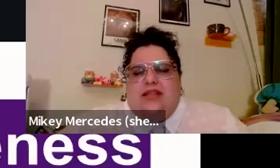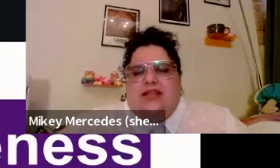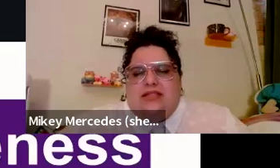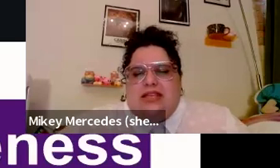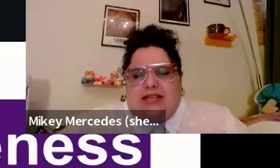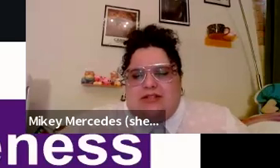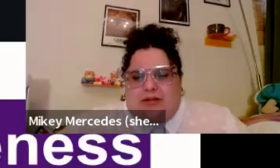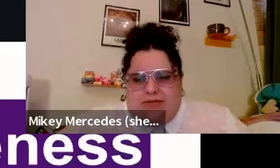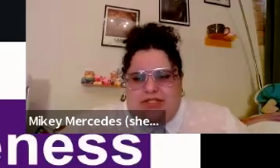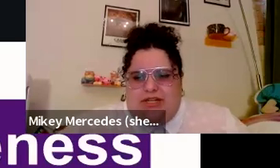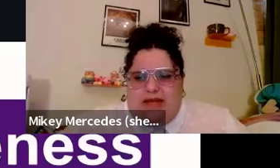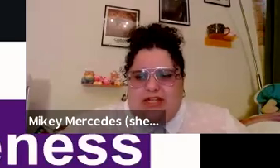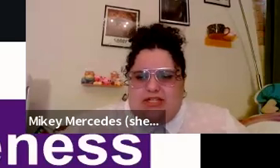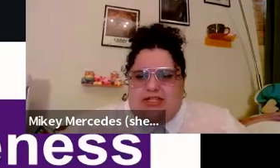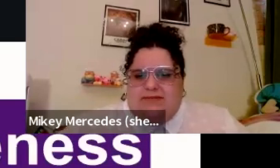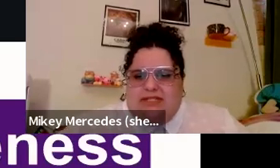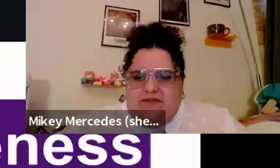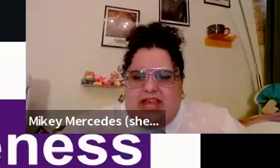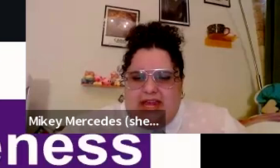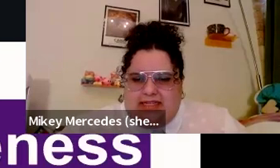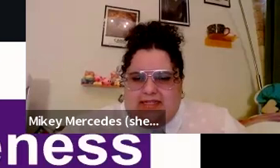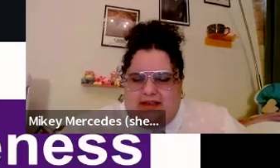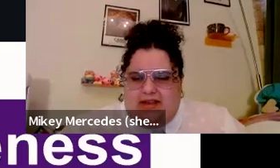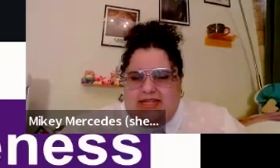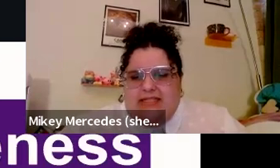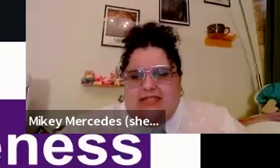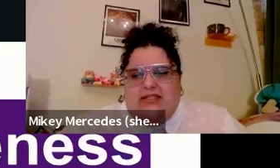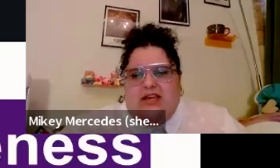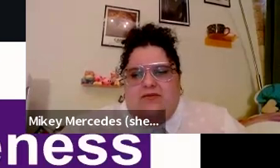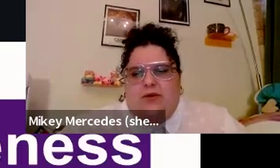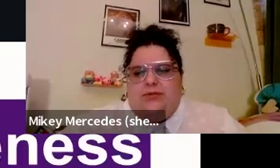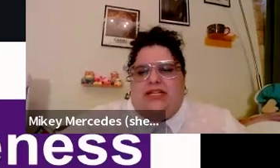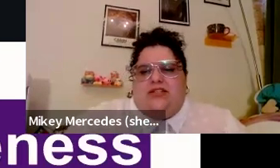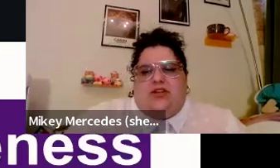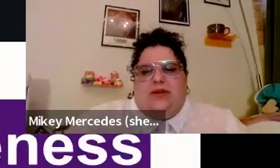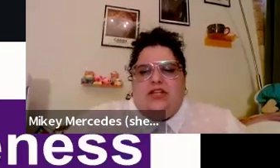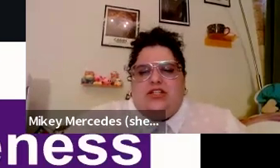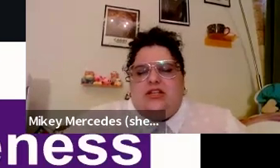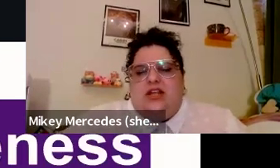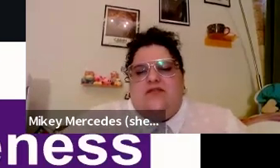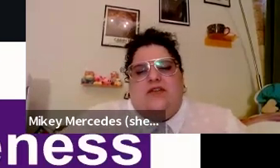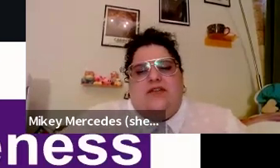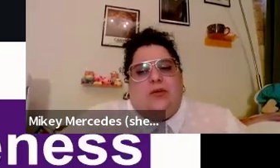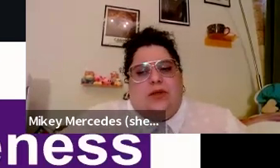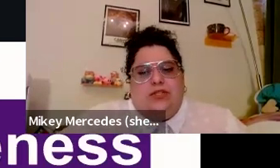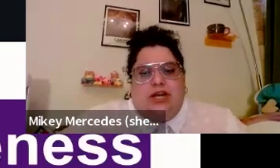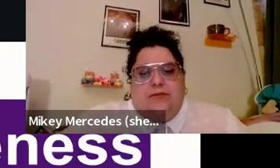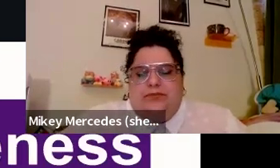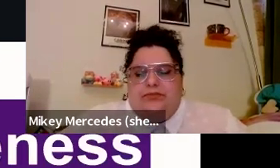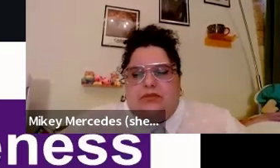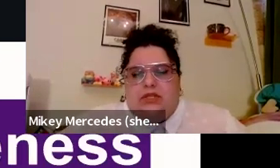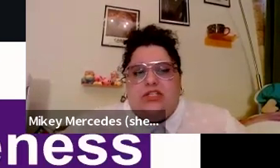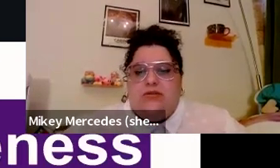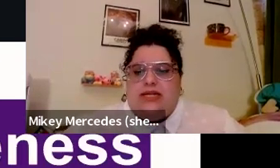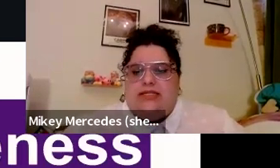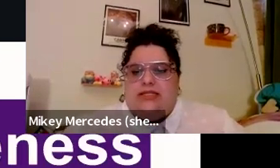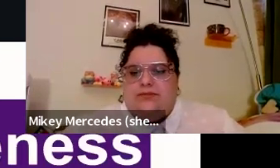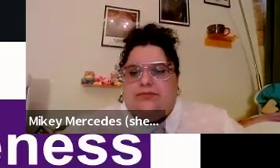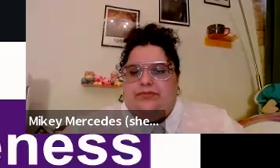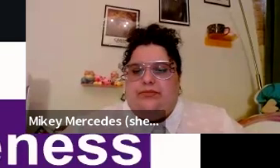better understand the issues with rights-centered approaches. My intention is not so much to make a